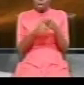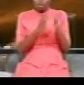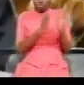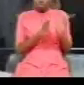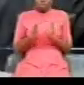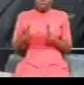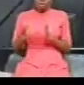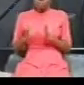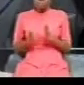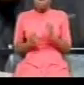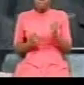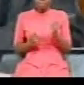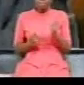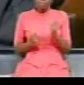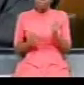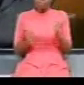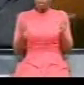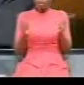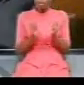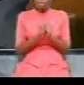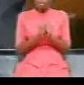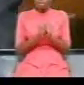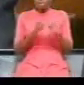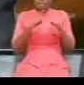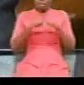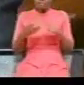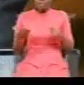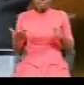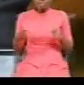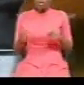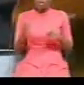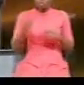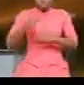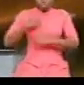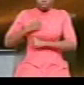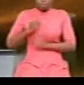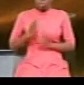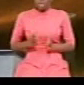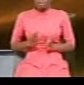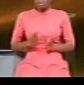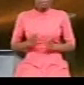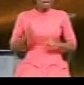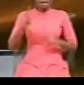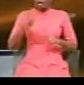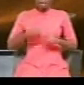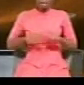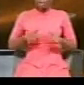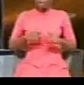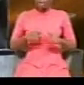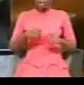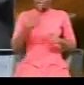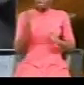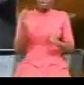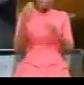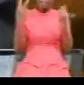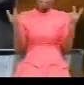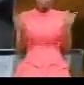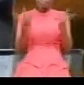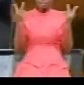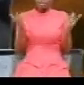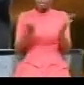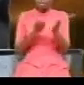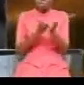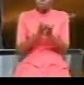with area bombardment. Soldiers cannot claim conquest